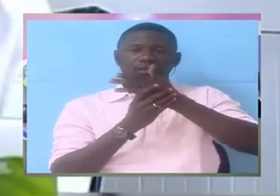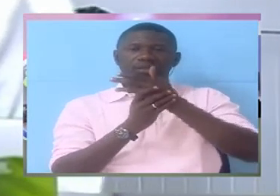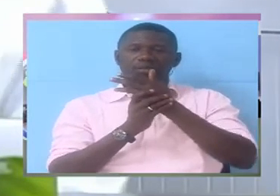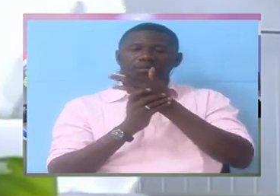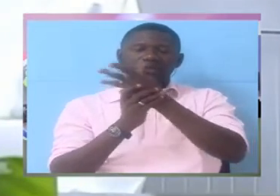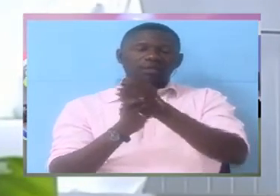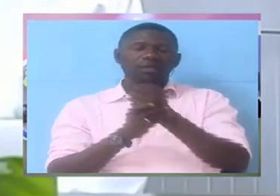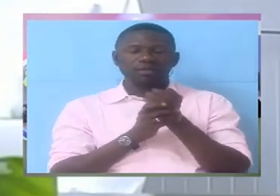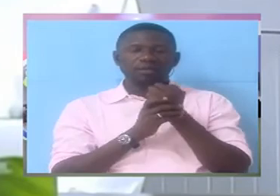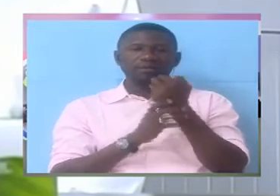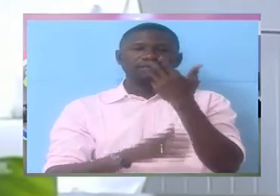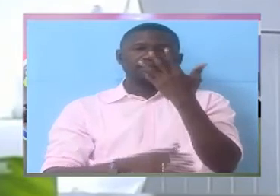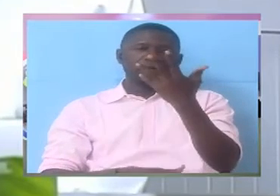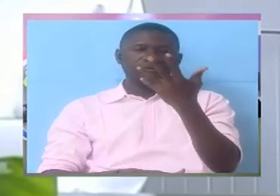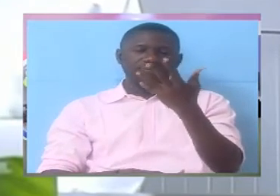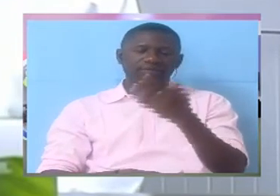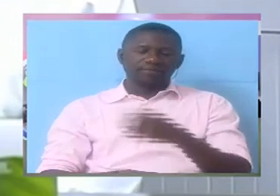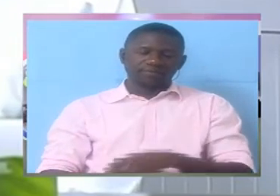Kamara.